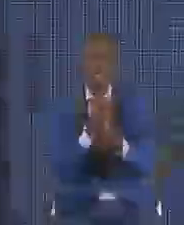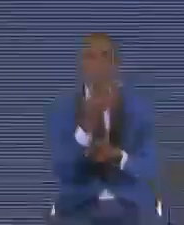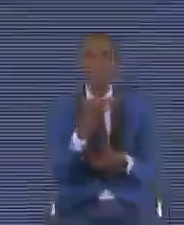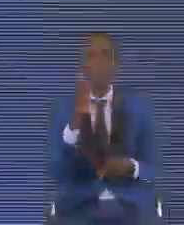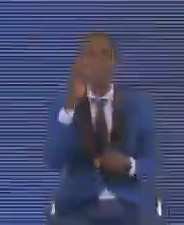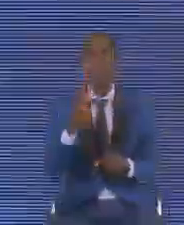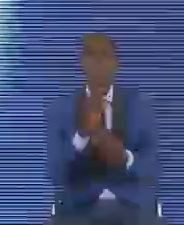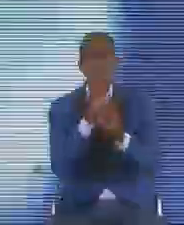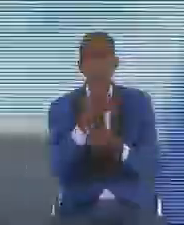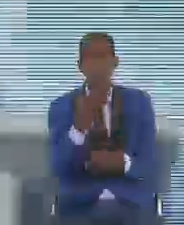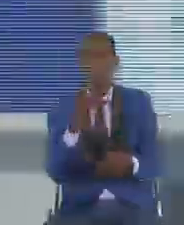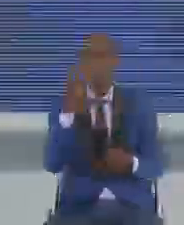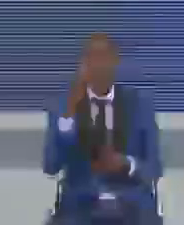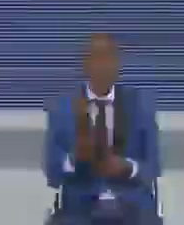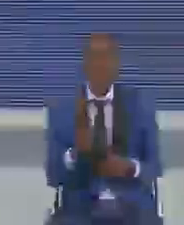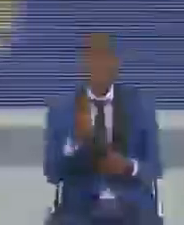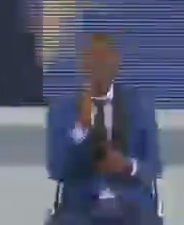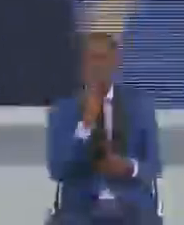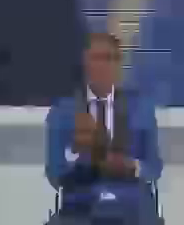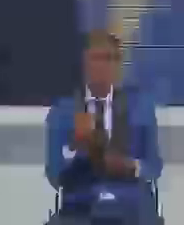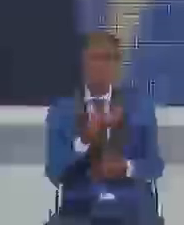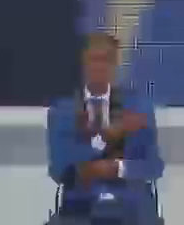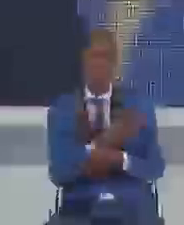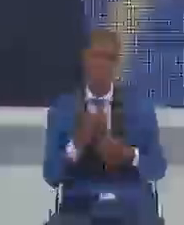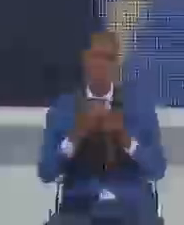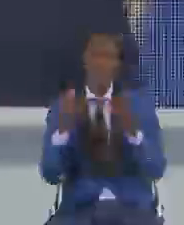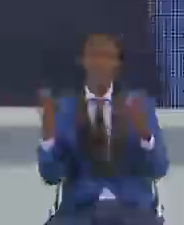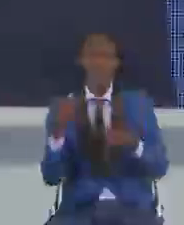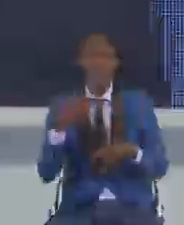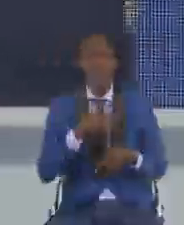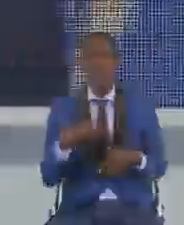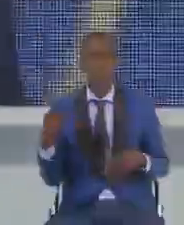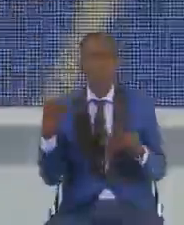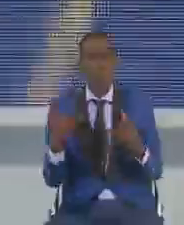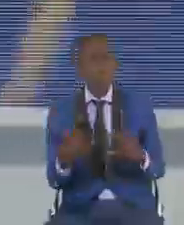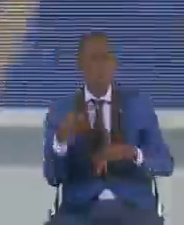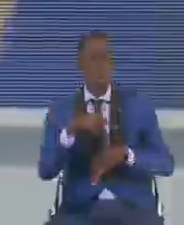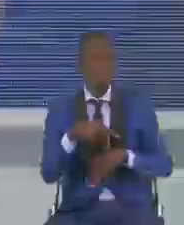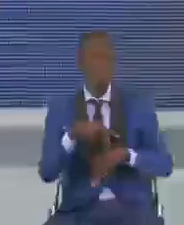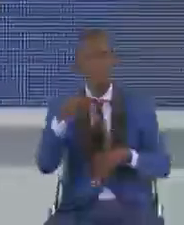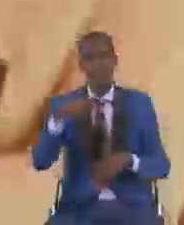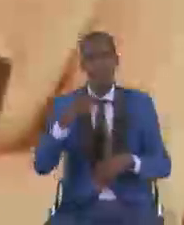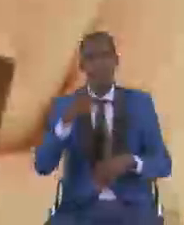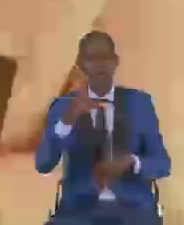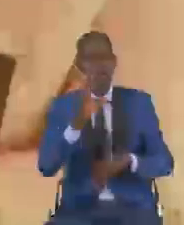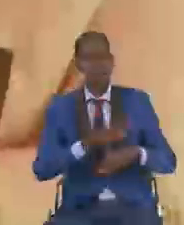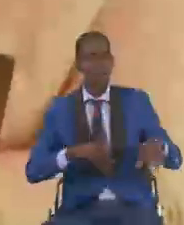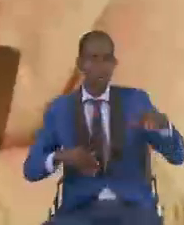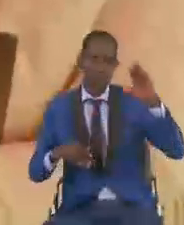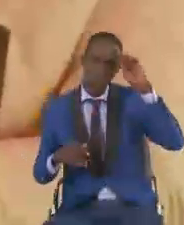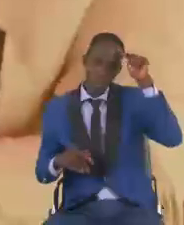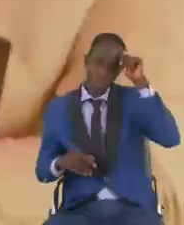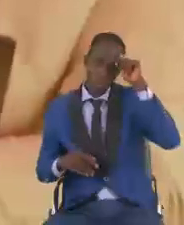your life. And Paul told Timothy, Timothy, you know, you have all it takes. You have